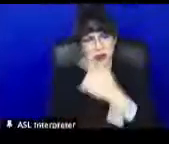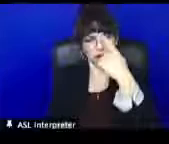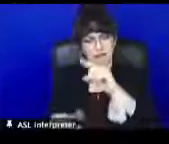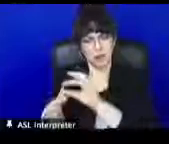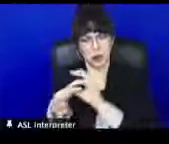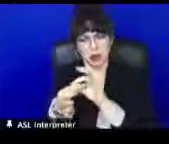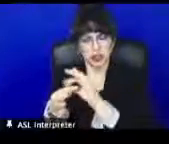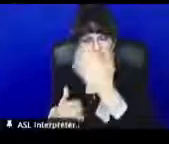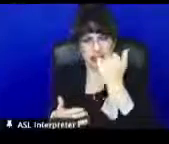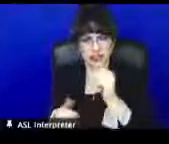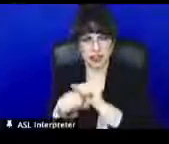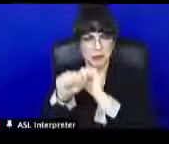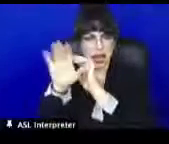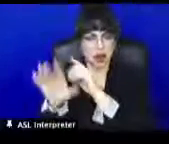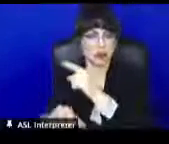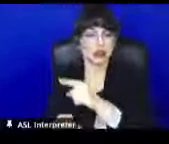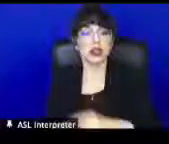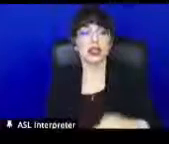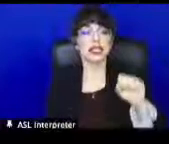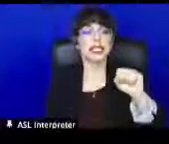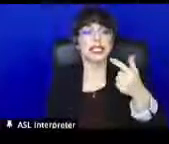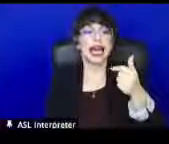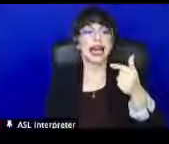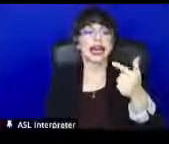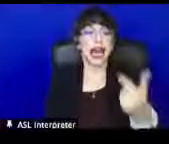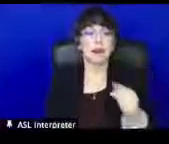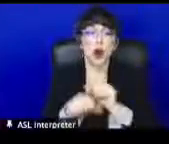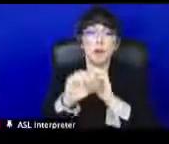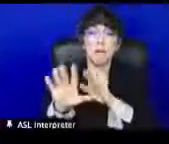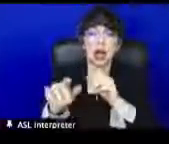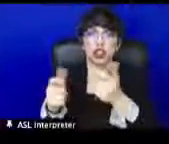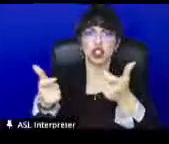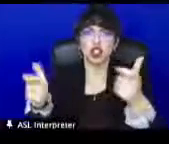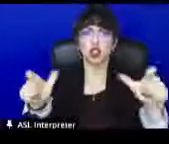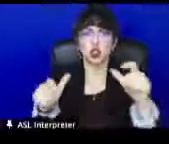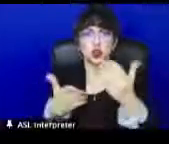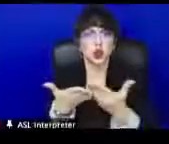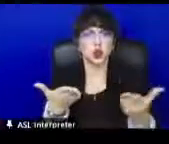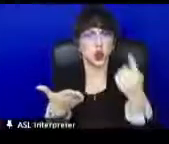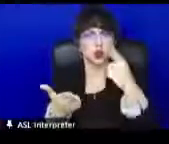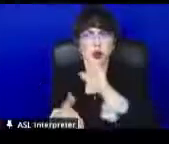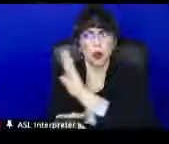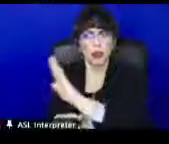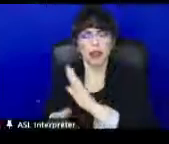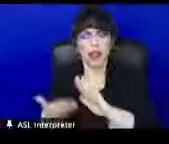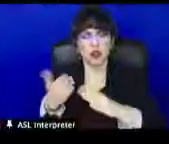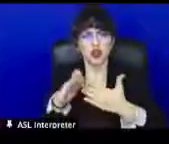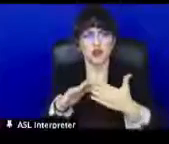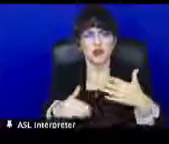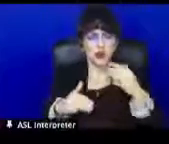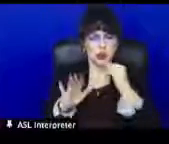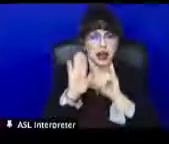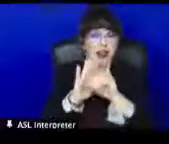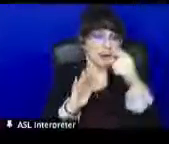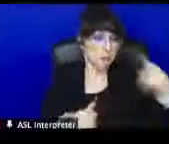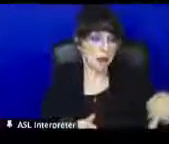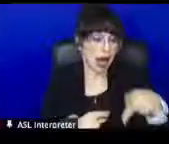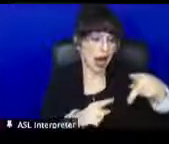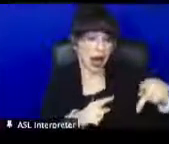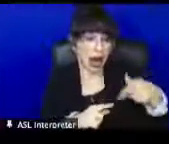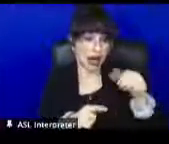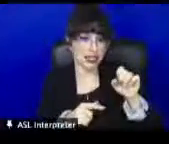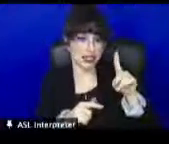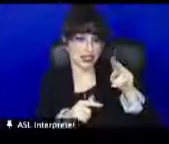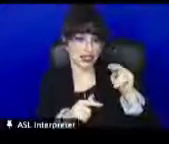The proximity of the San Gabriels is a major source of their community identities. Pasadena, for example, was a